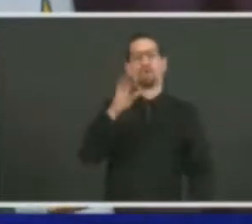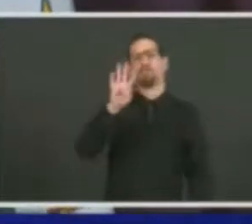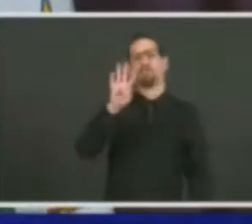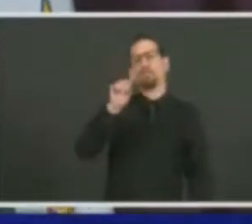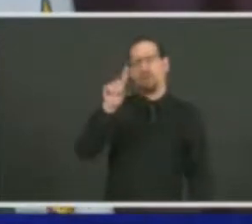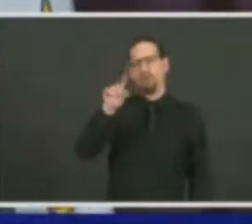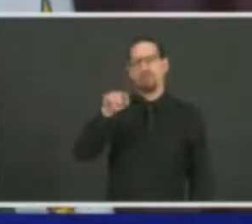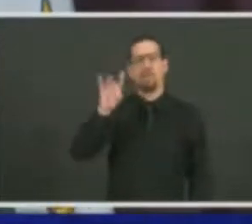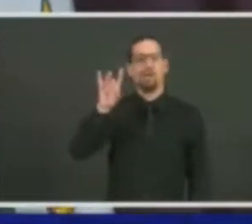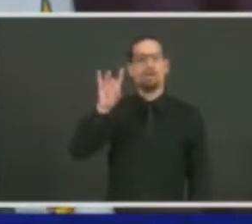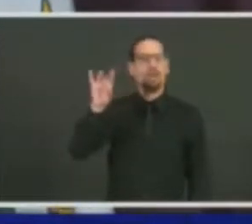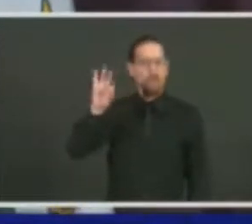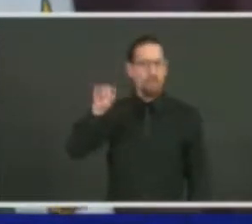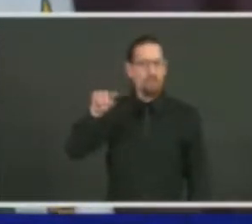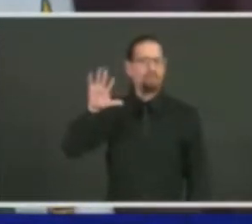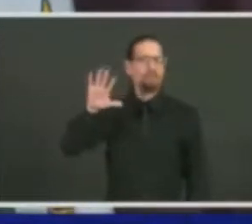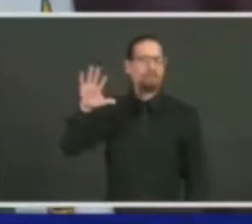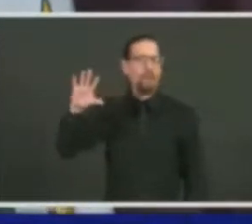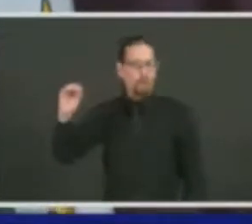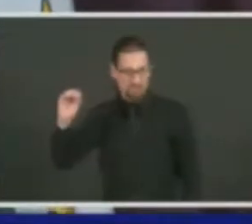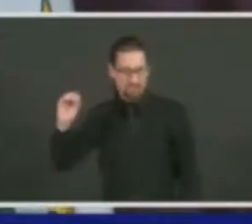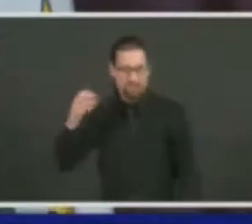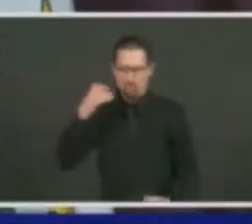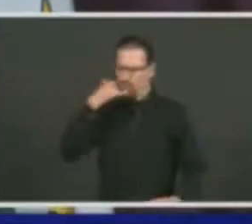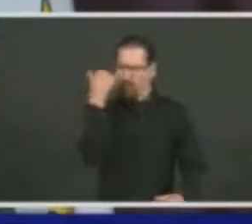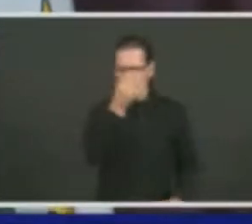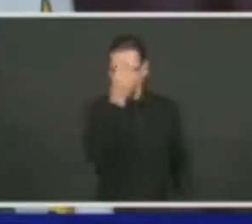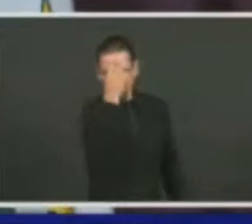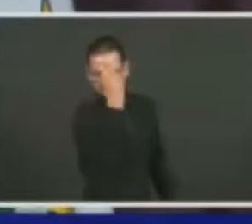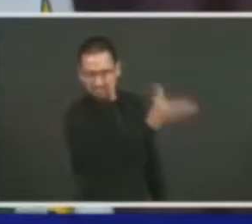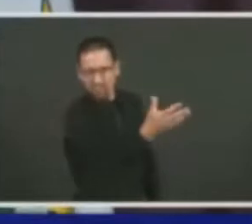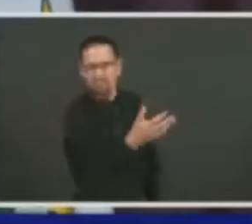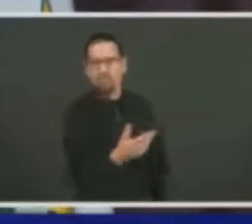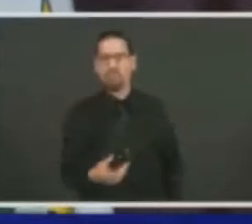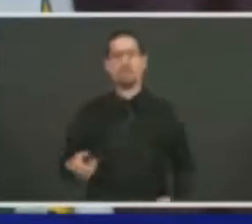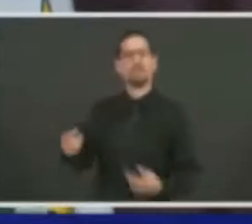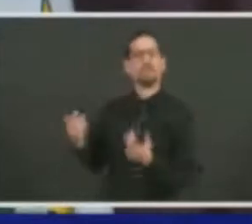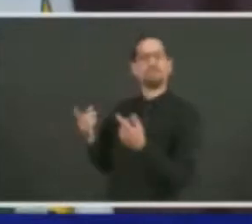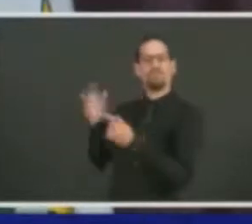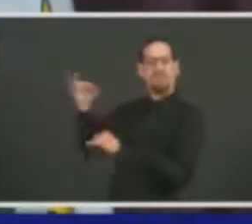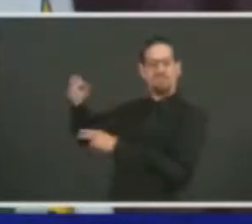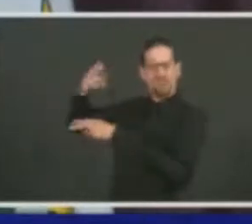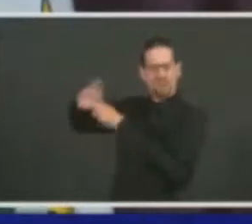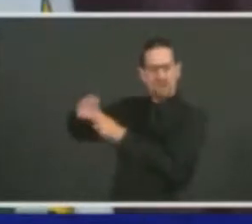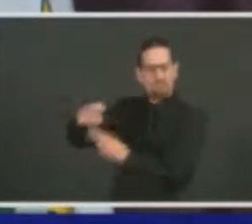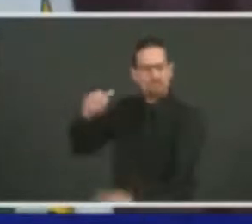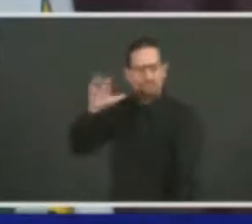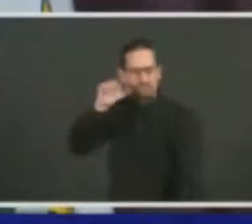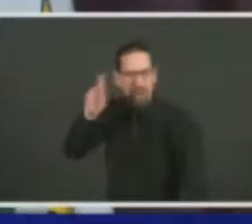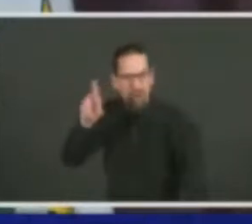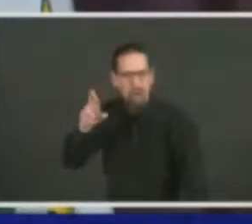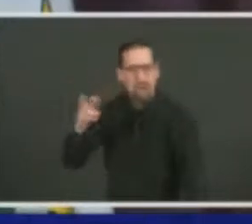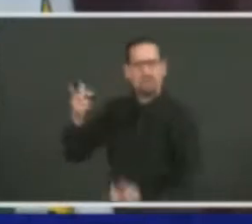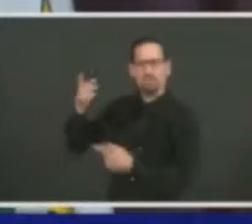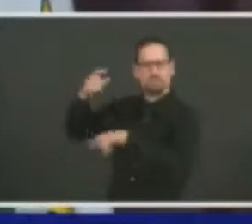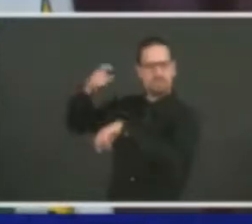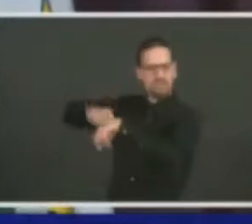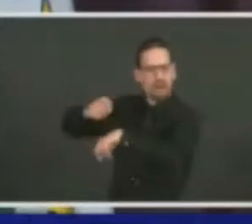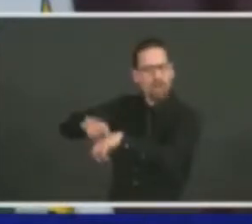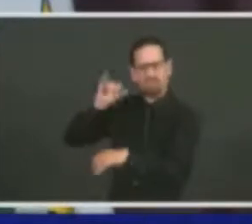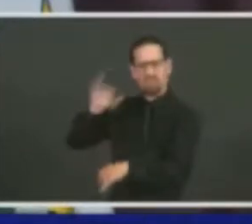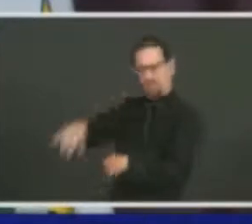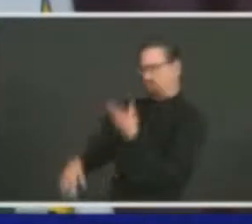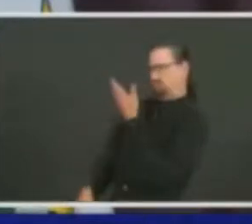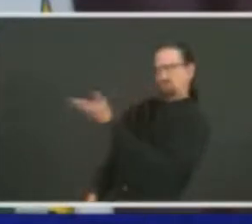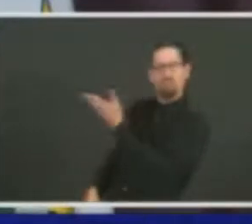Call us, anonymous tip, let us know. I will say this, last week at this press conference, I gave a